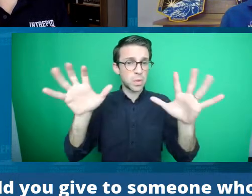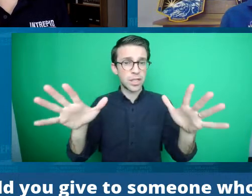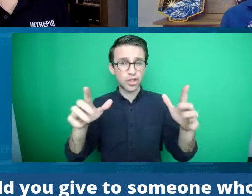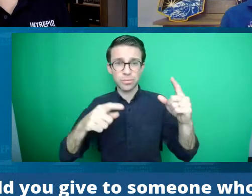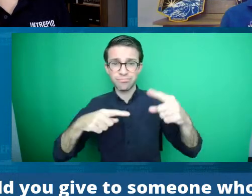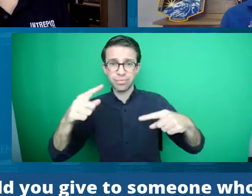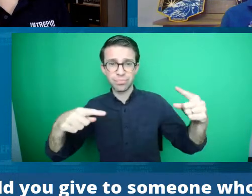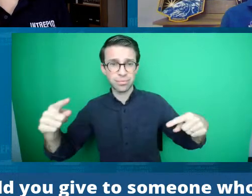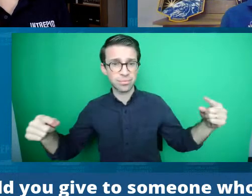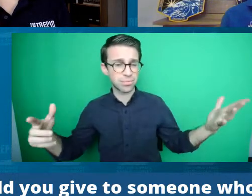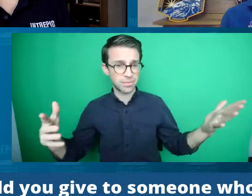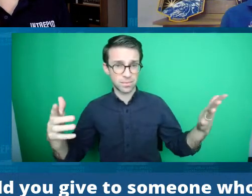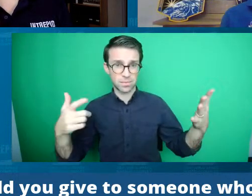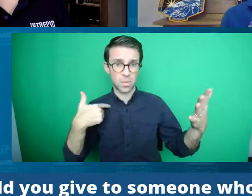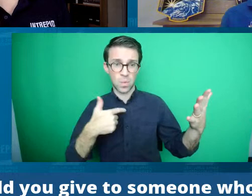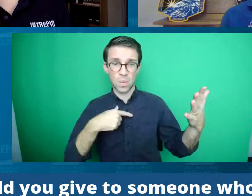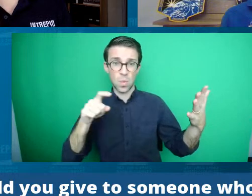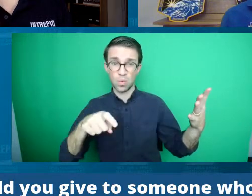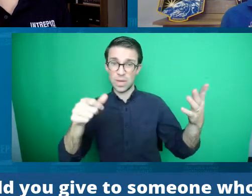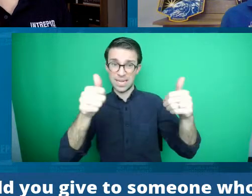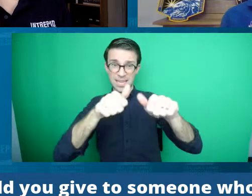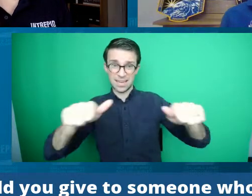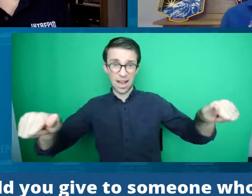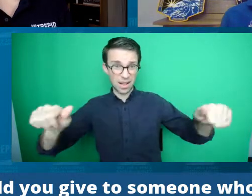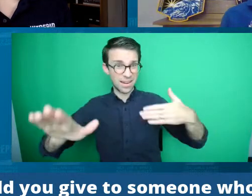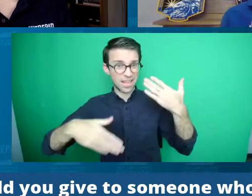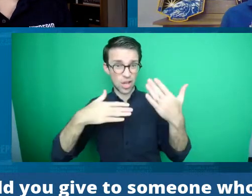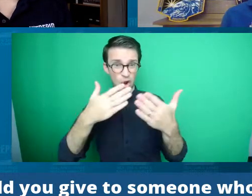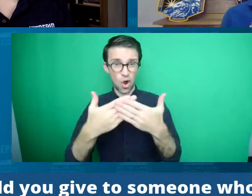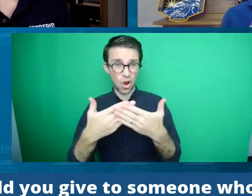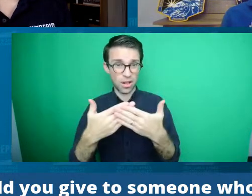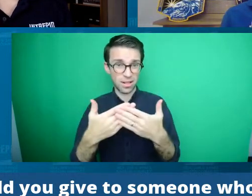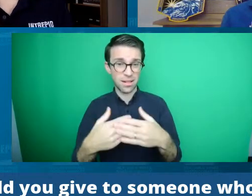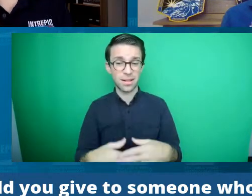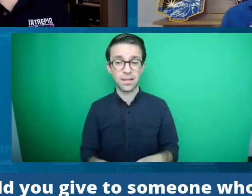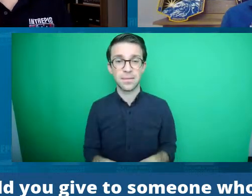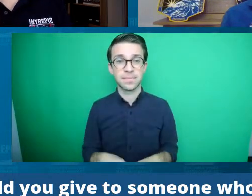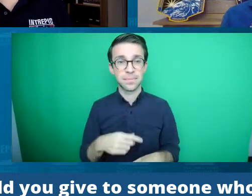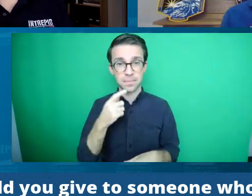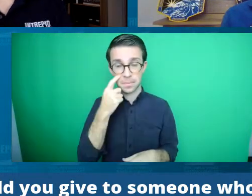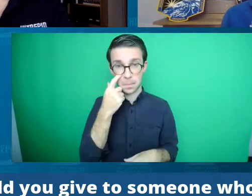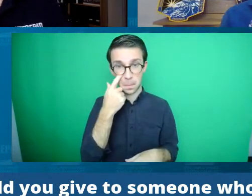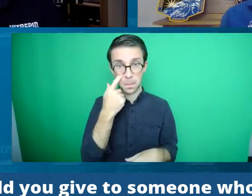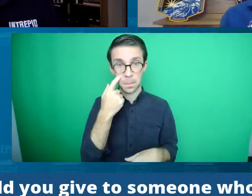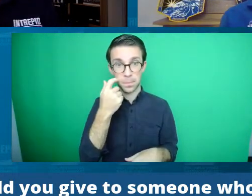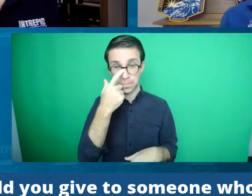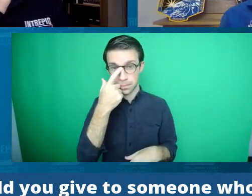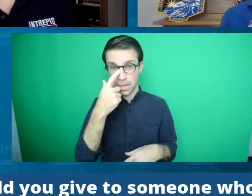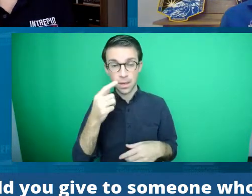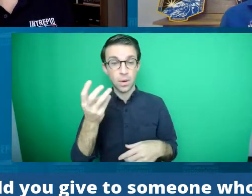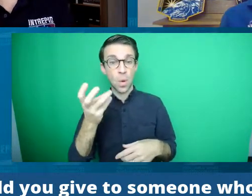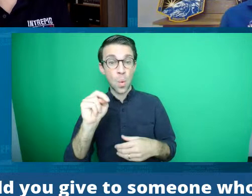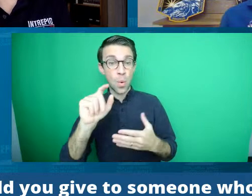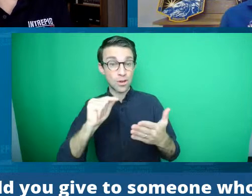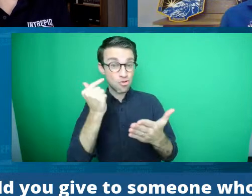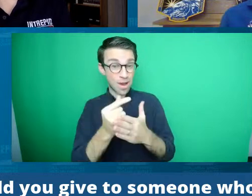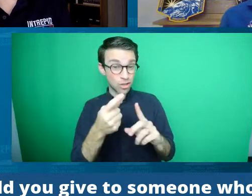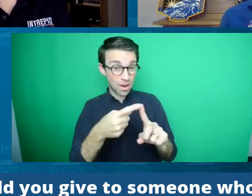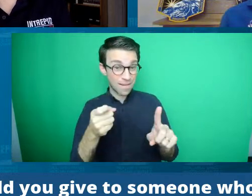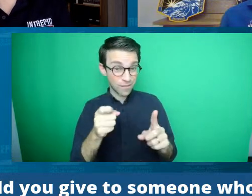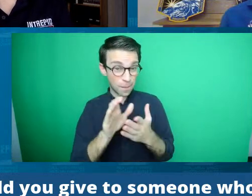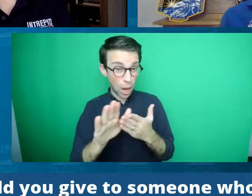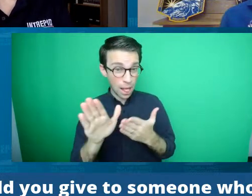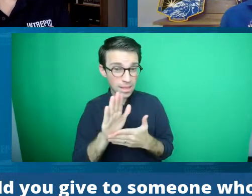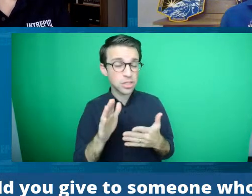We will need all broad range of skills. And then when you graduate, take a